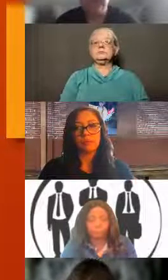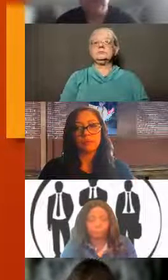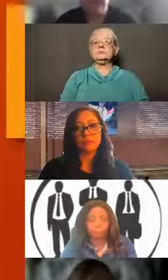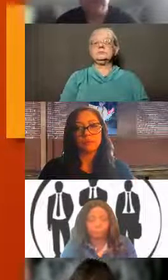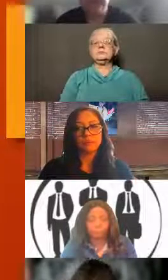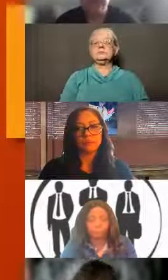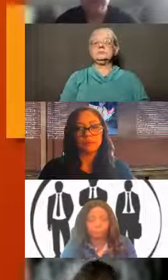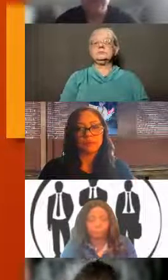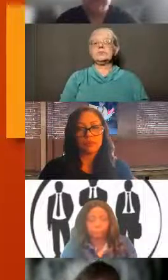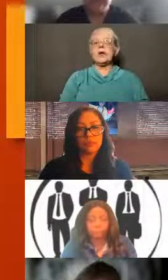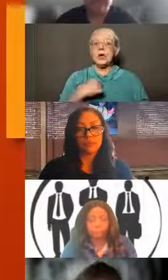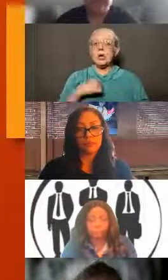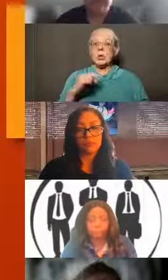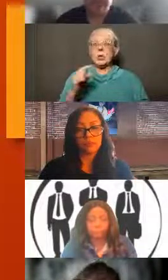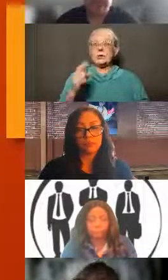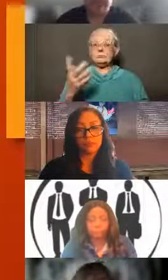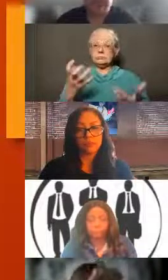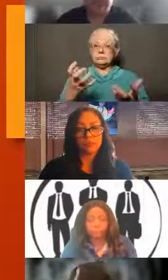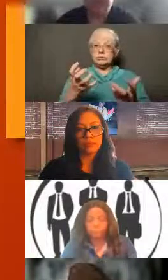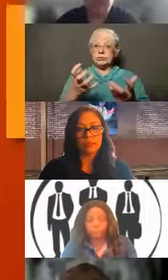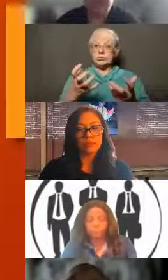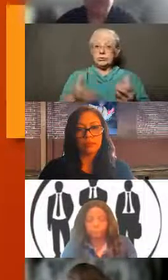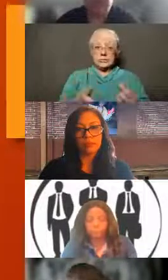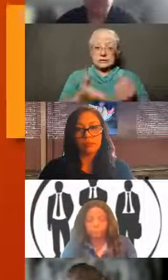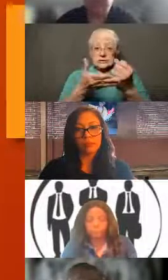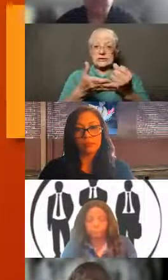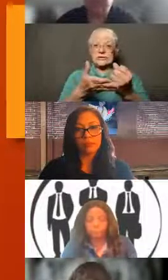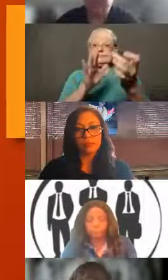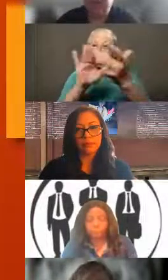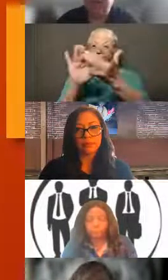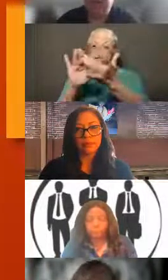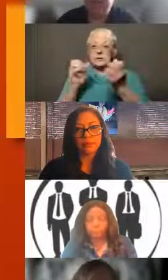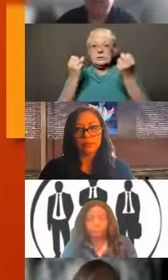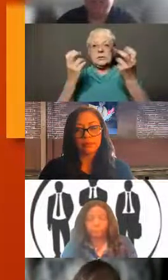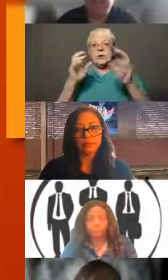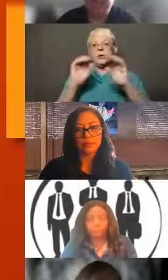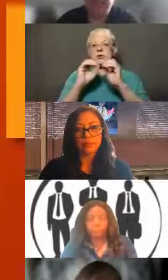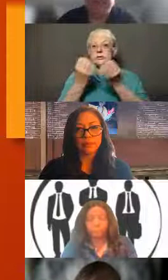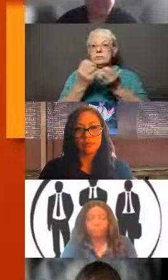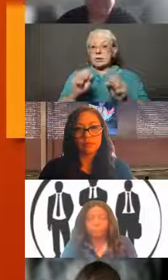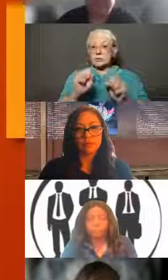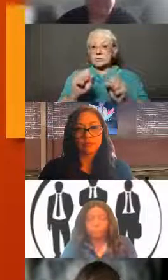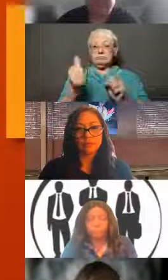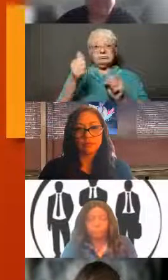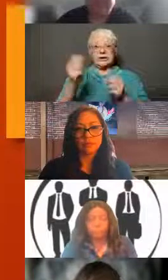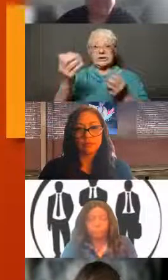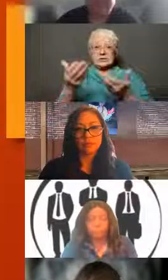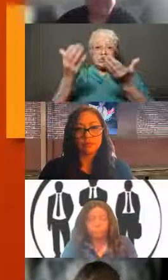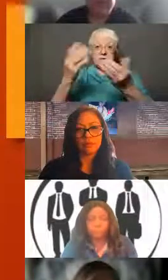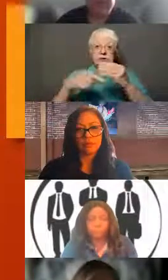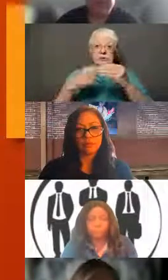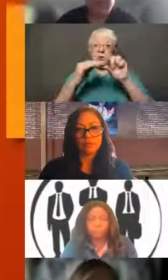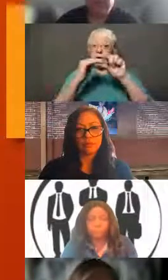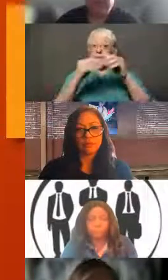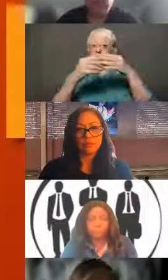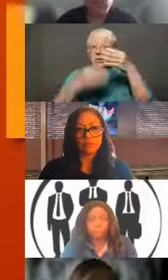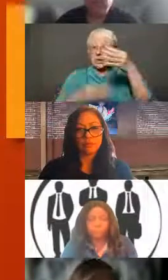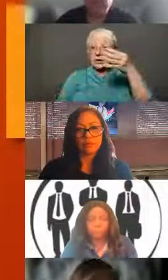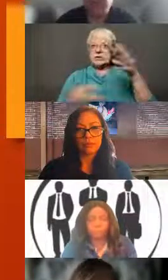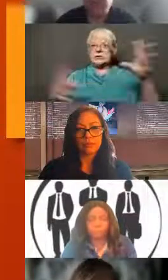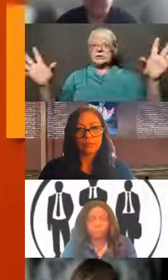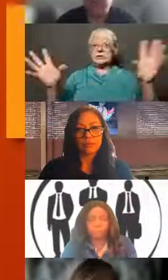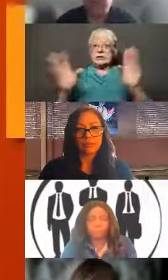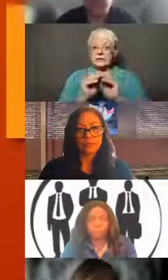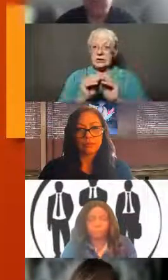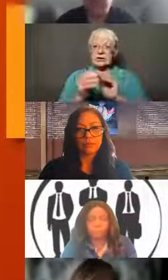We are seeking to assist in reaching as many organizations as possible. Do you have any suggestions about email lists, convenings,